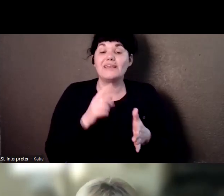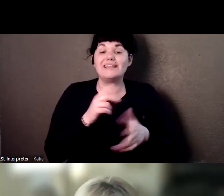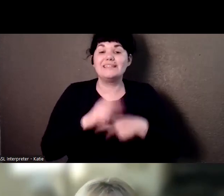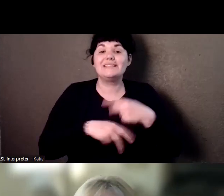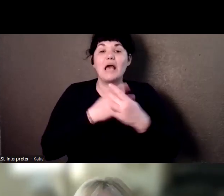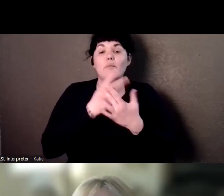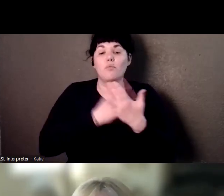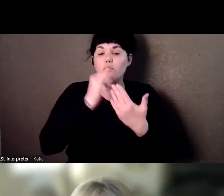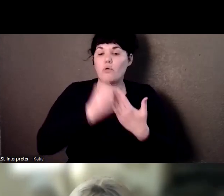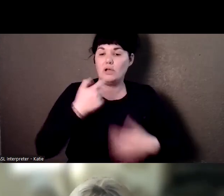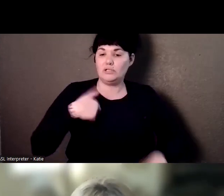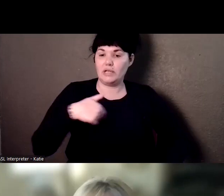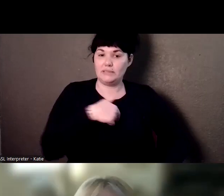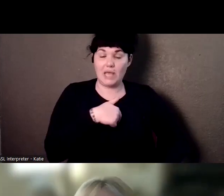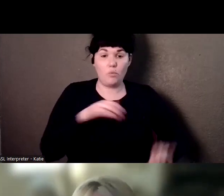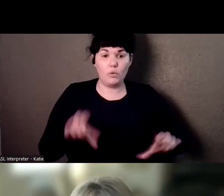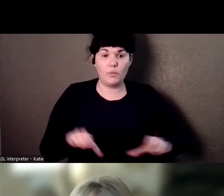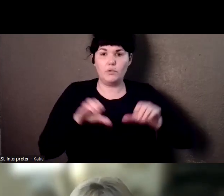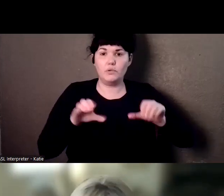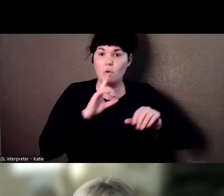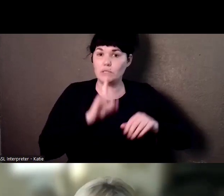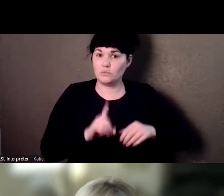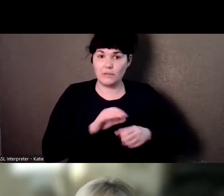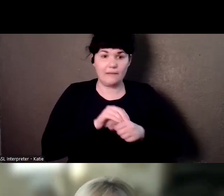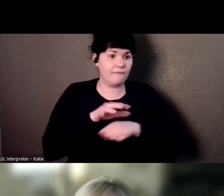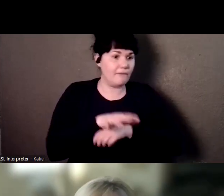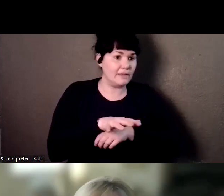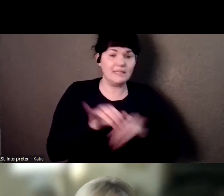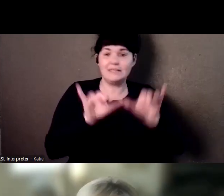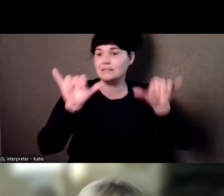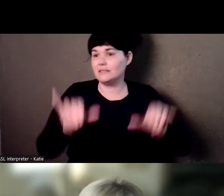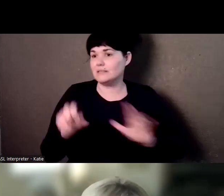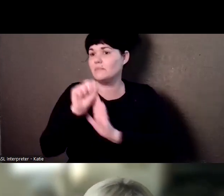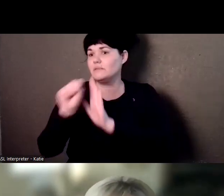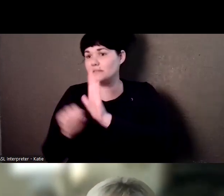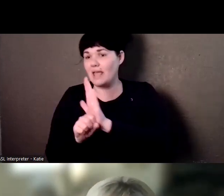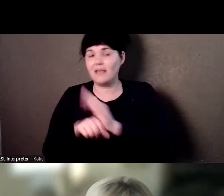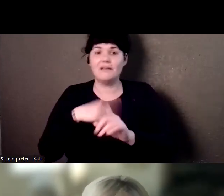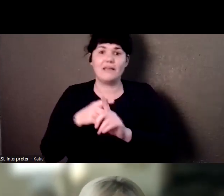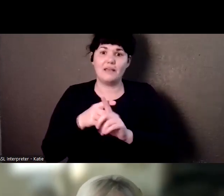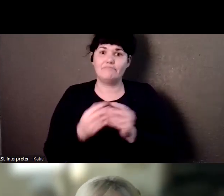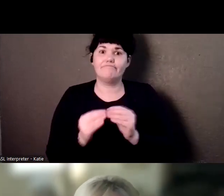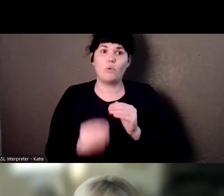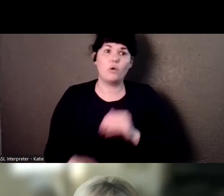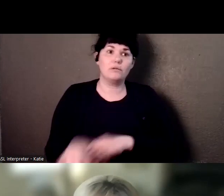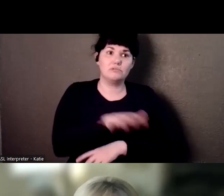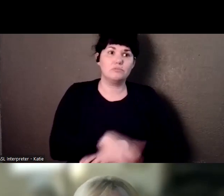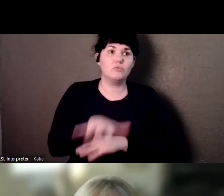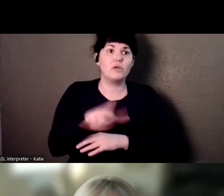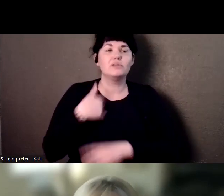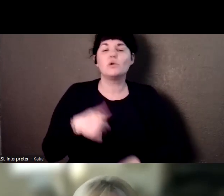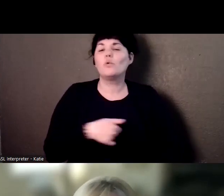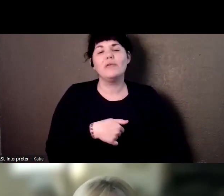of system-wide, statewide, and even beyond. So again, while we do not directly